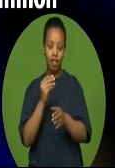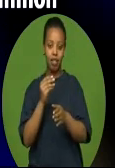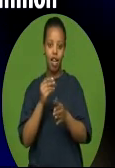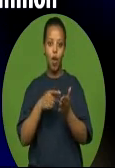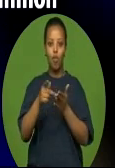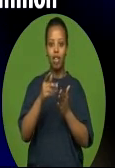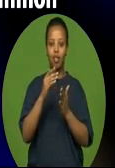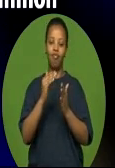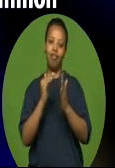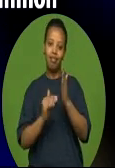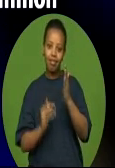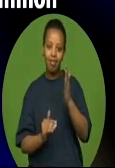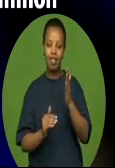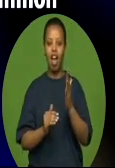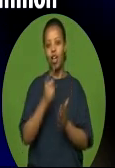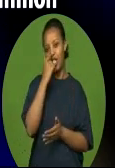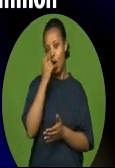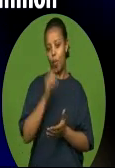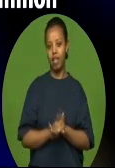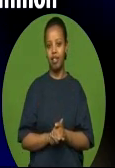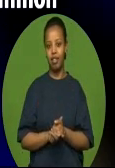Markdown and price incentives are common.